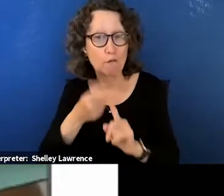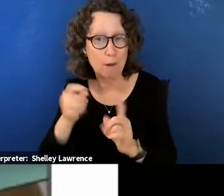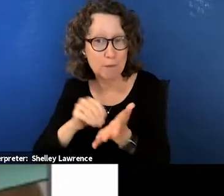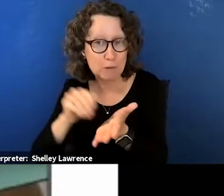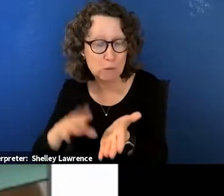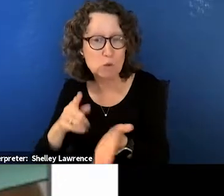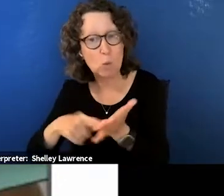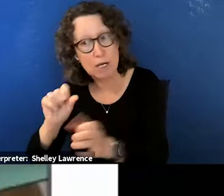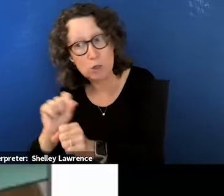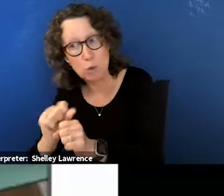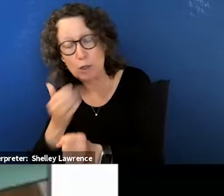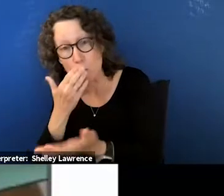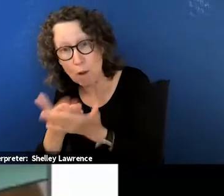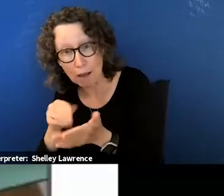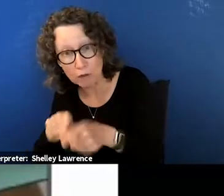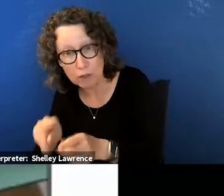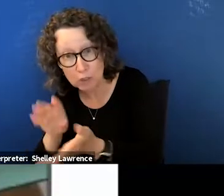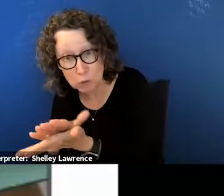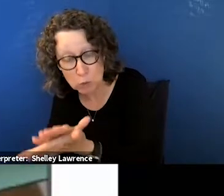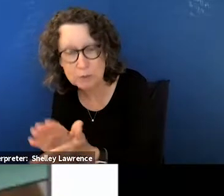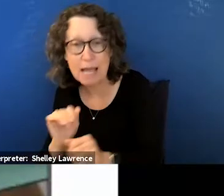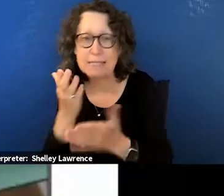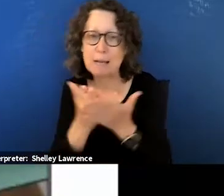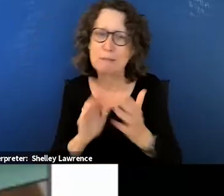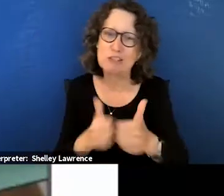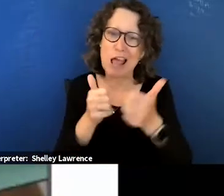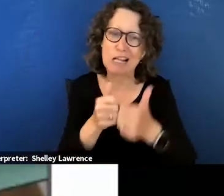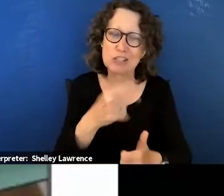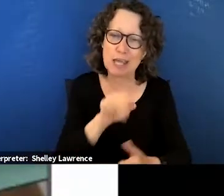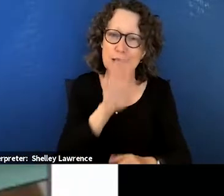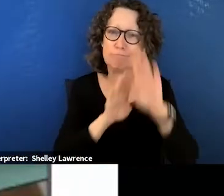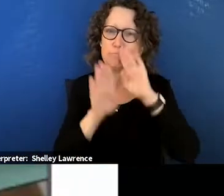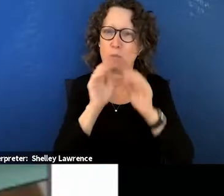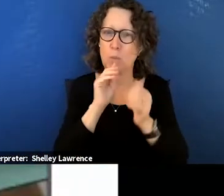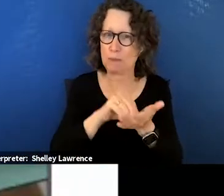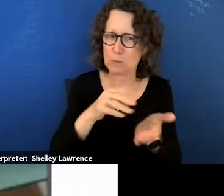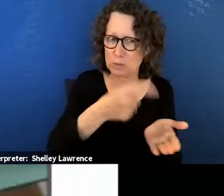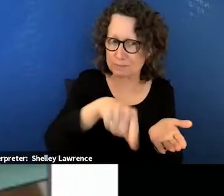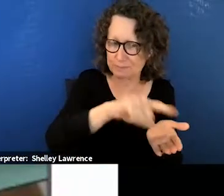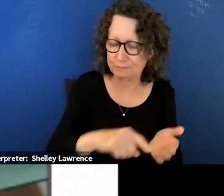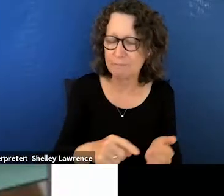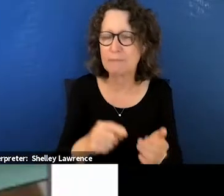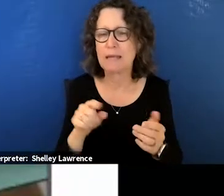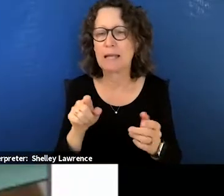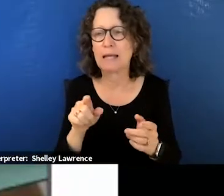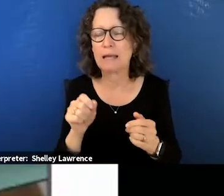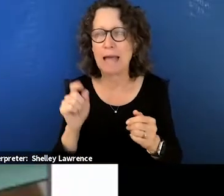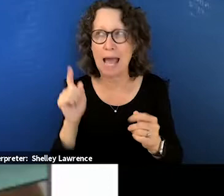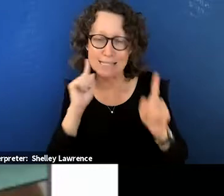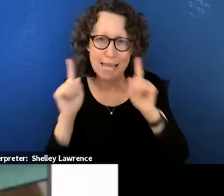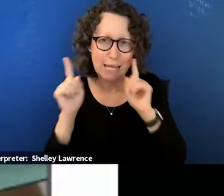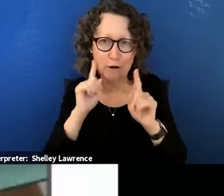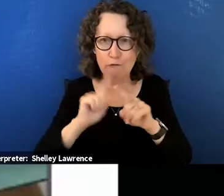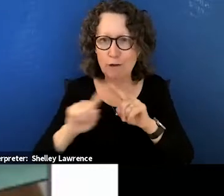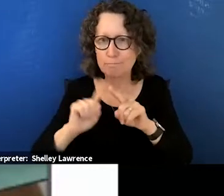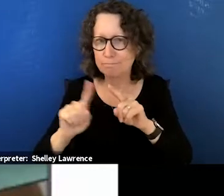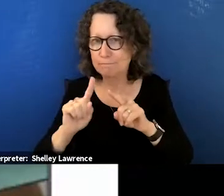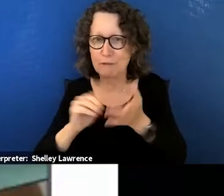what's working well in schools and also some challenges that they're facing as students as they hear from other of their